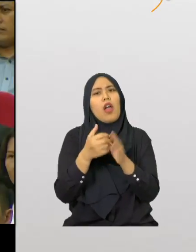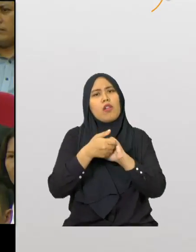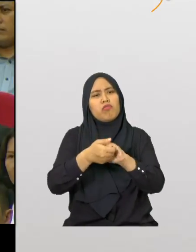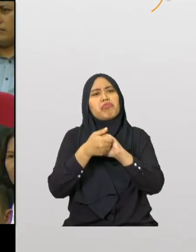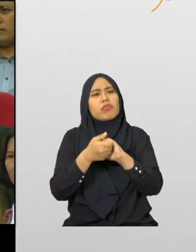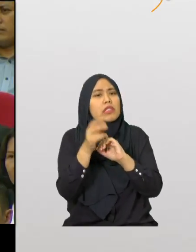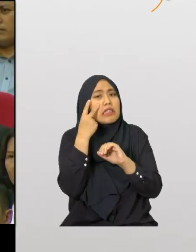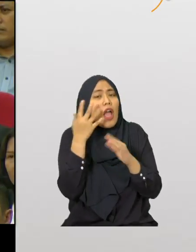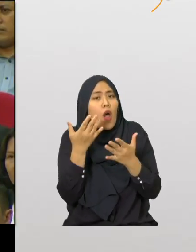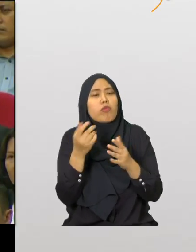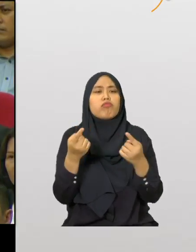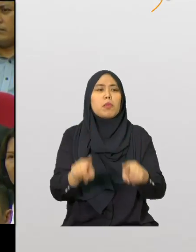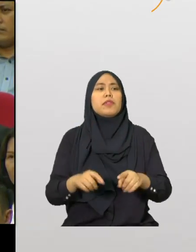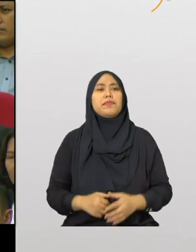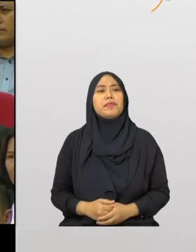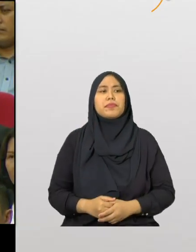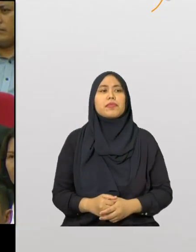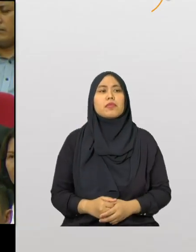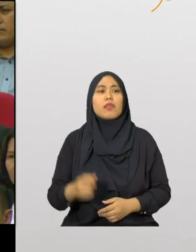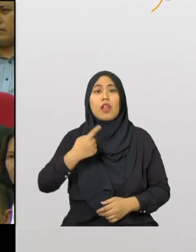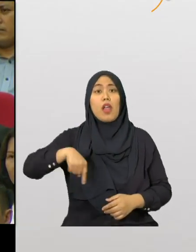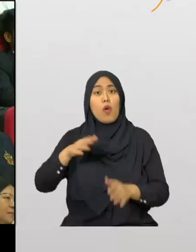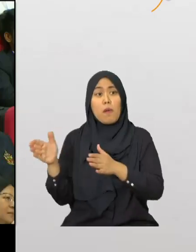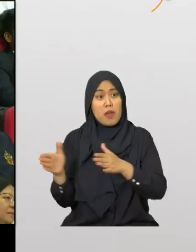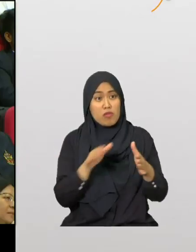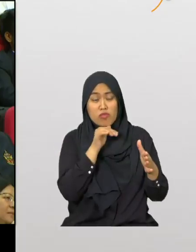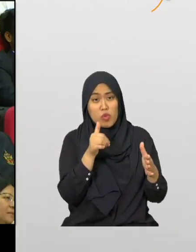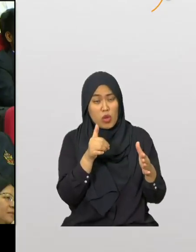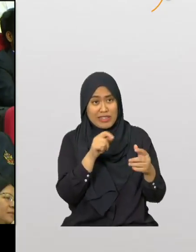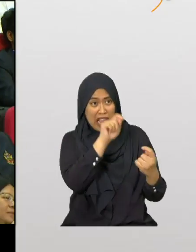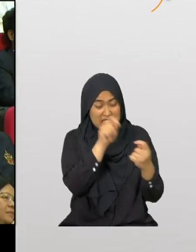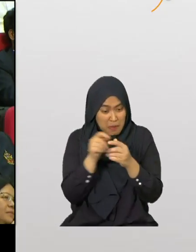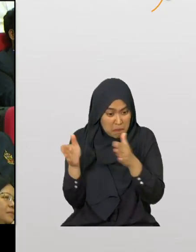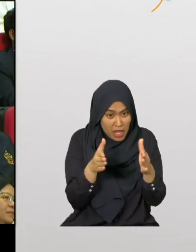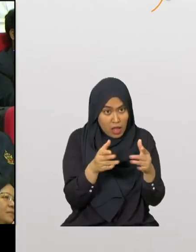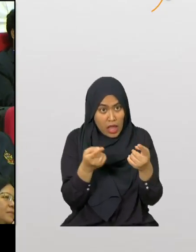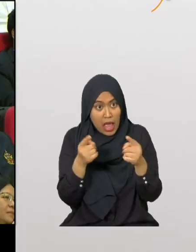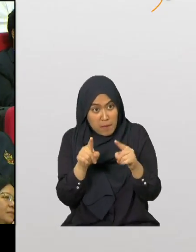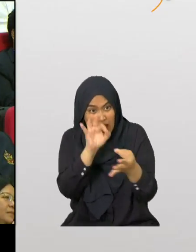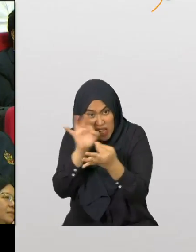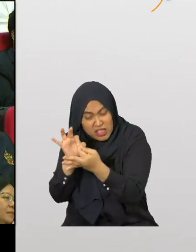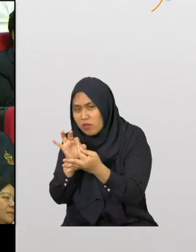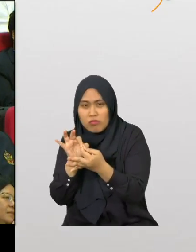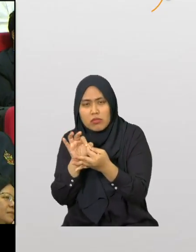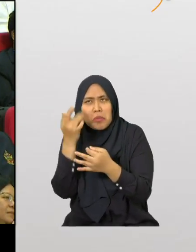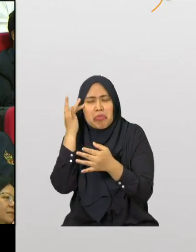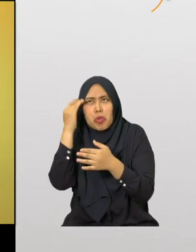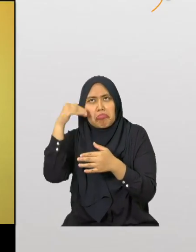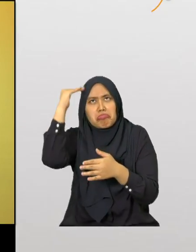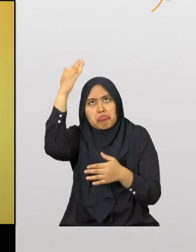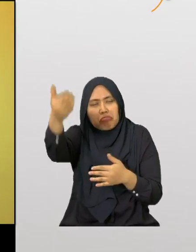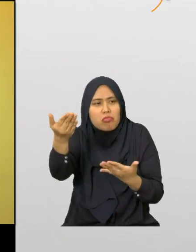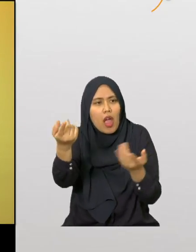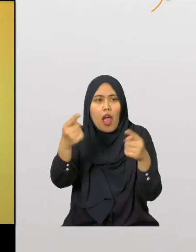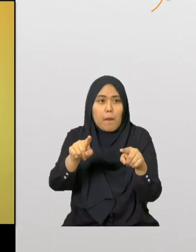happen. Our plans will not unfold exactly as we predict, because nobody can tell what will befall us over the